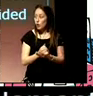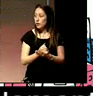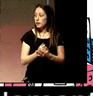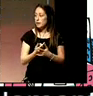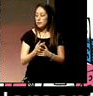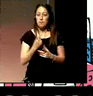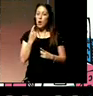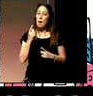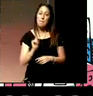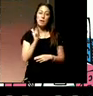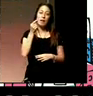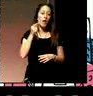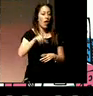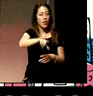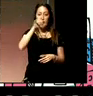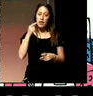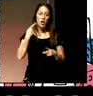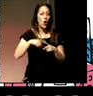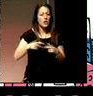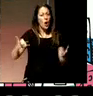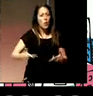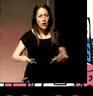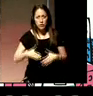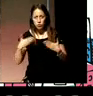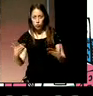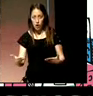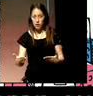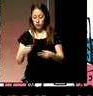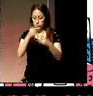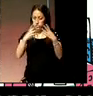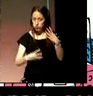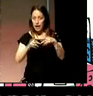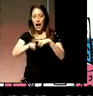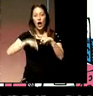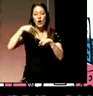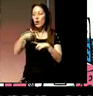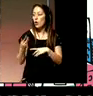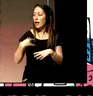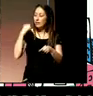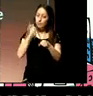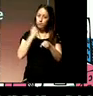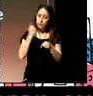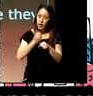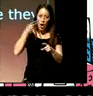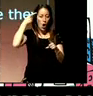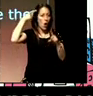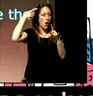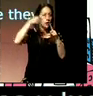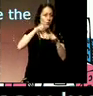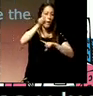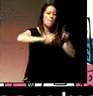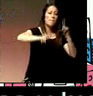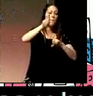then they moved into the major problems, which were the changing of the cobbles, which